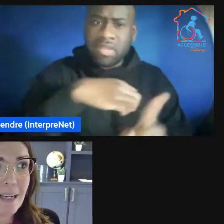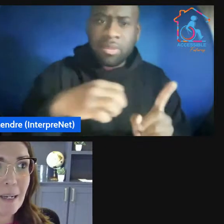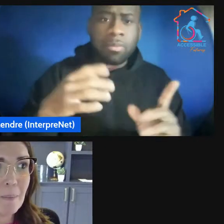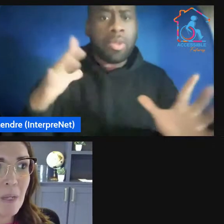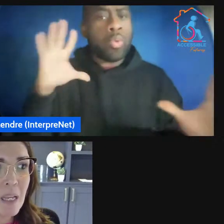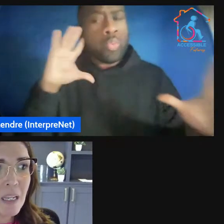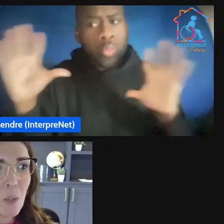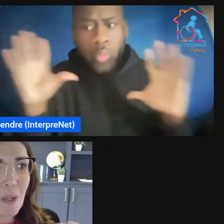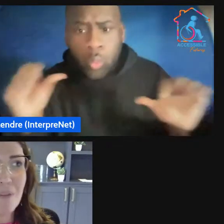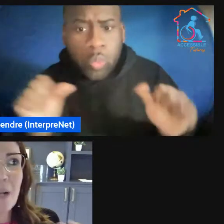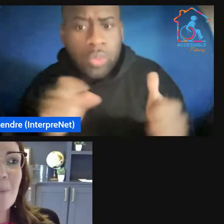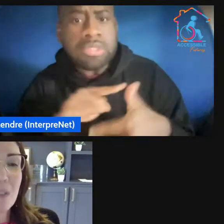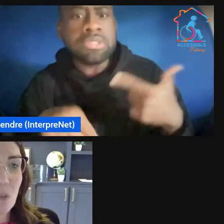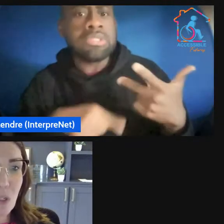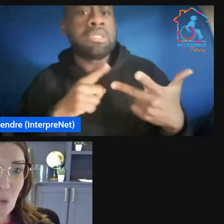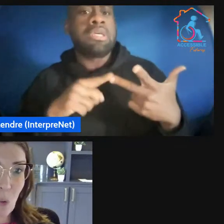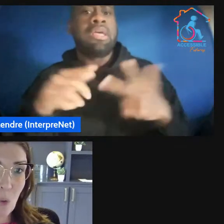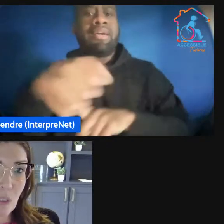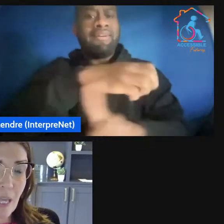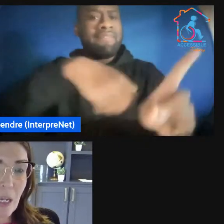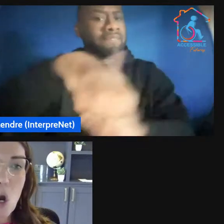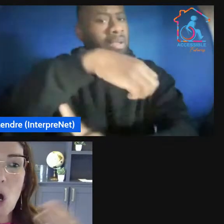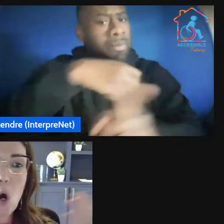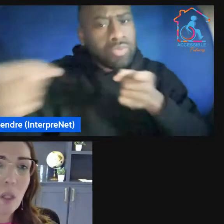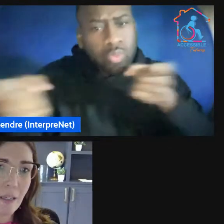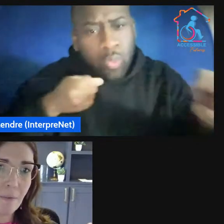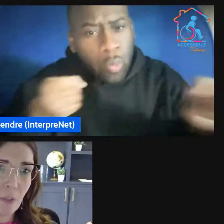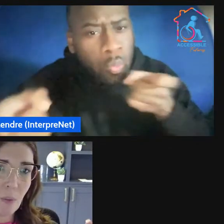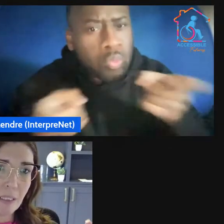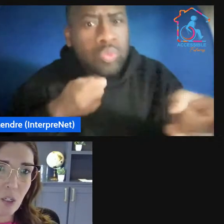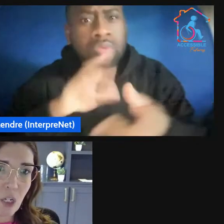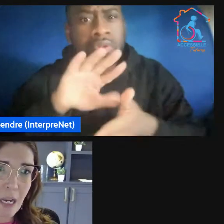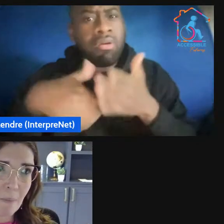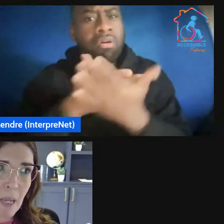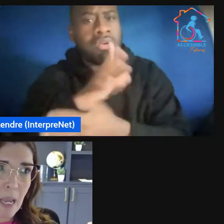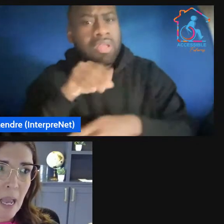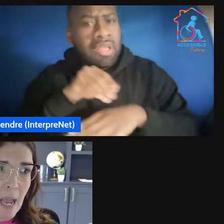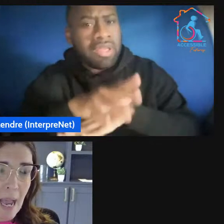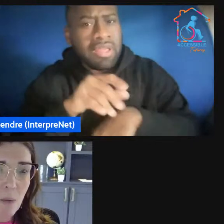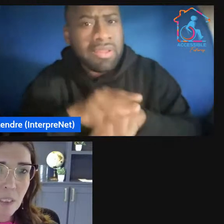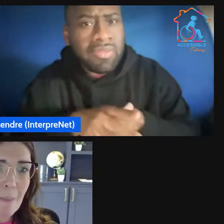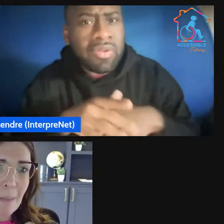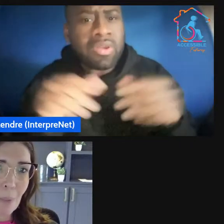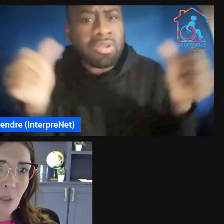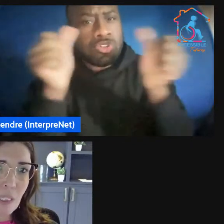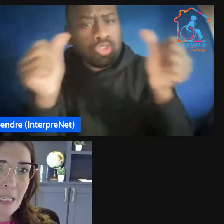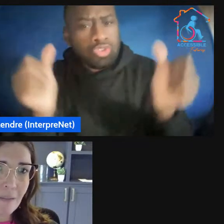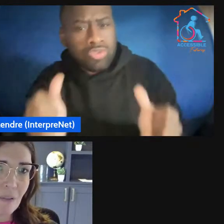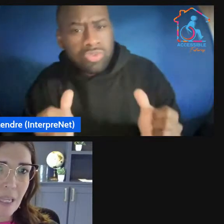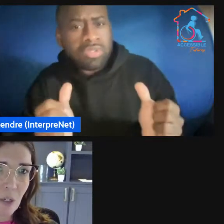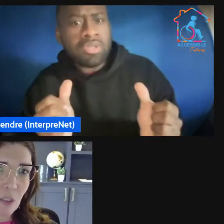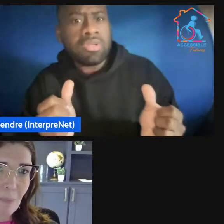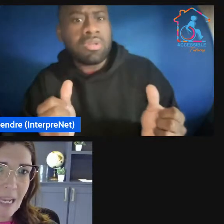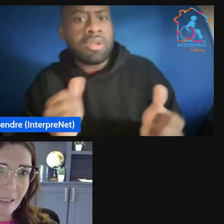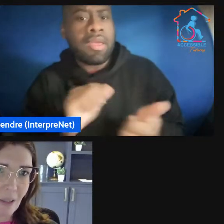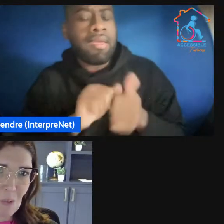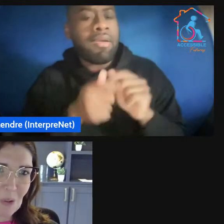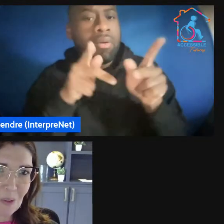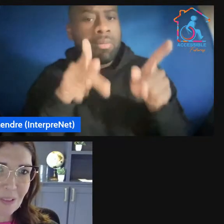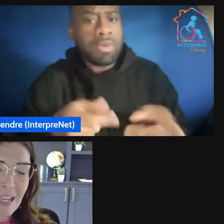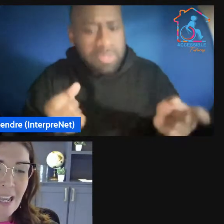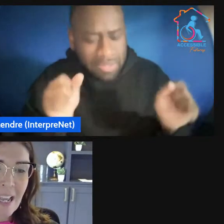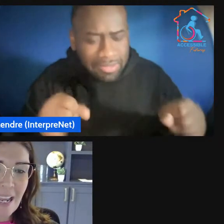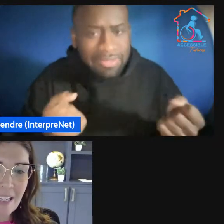and environmental controls that can all influence and shape how somebody perceives their space